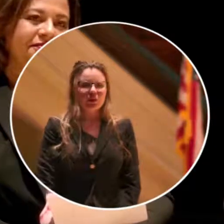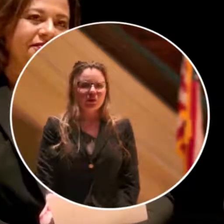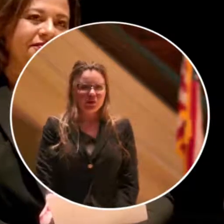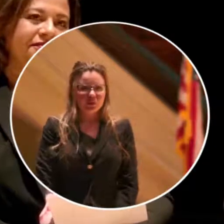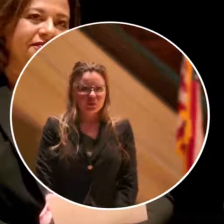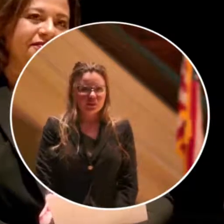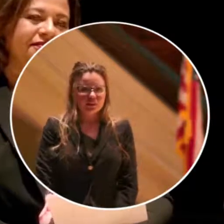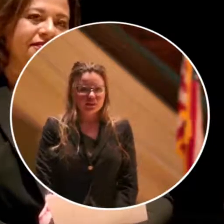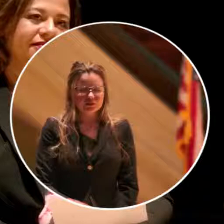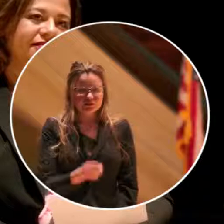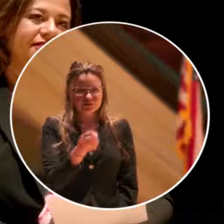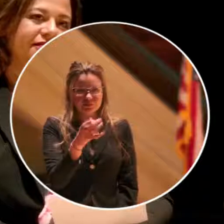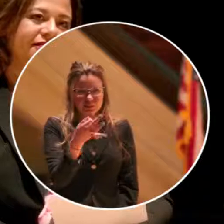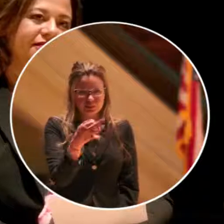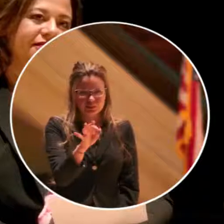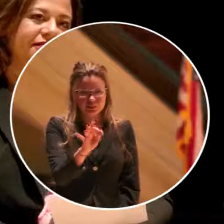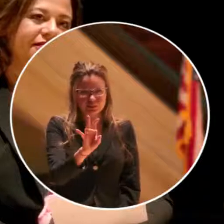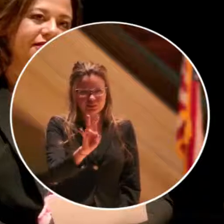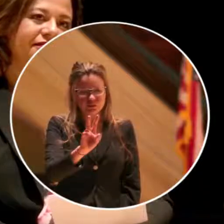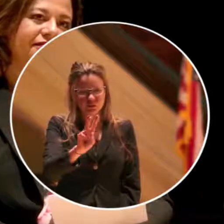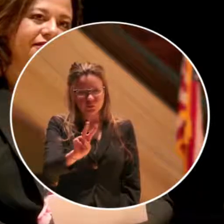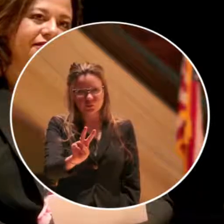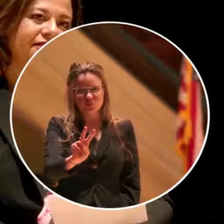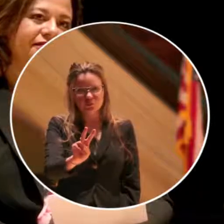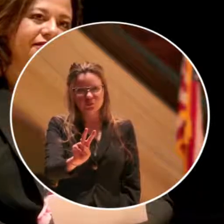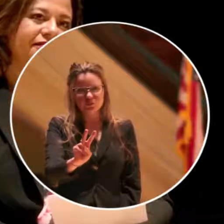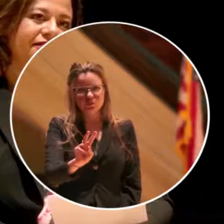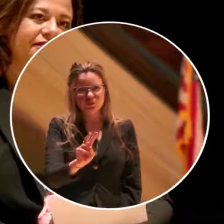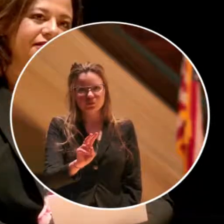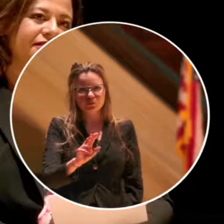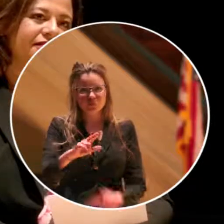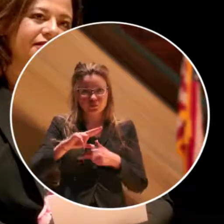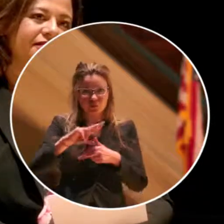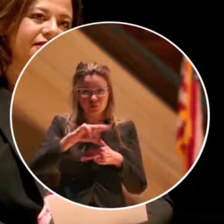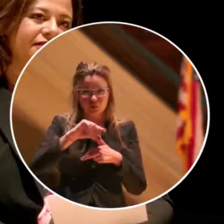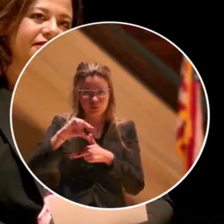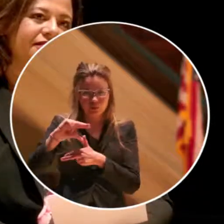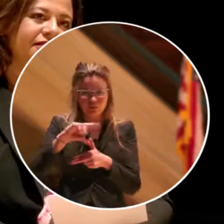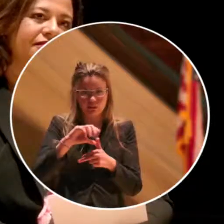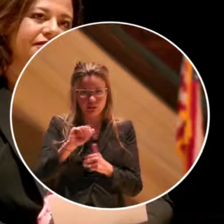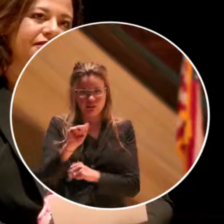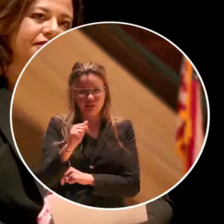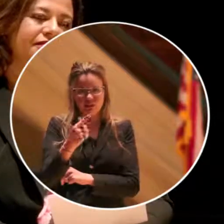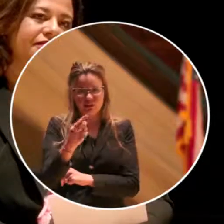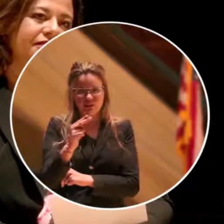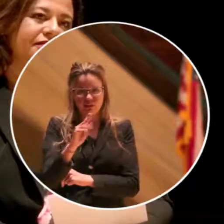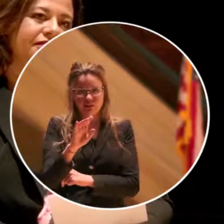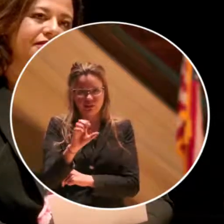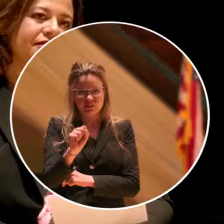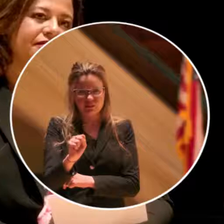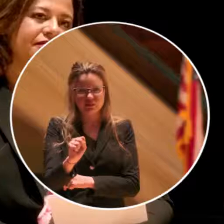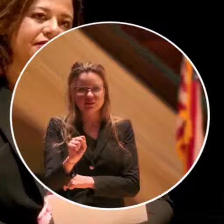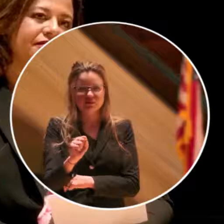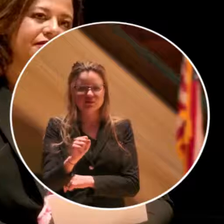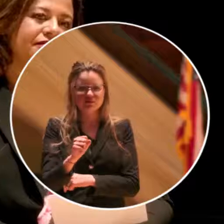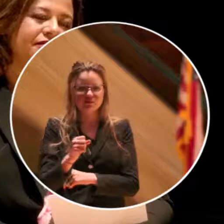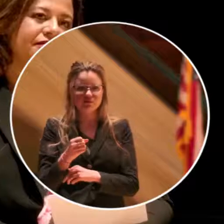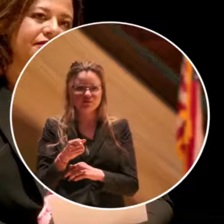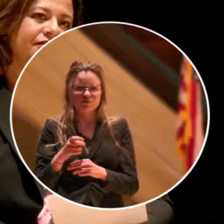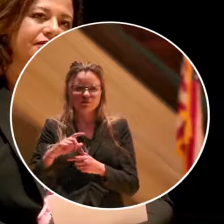In 1972, Hurricane Agnes came through Elmira, New York. Late at